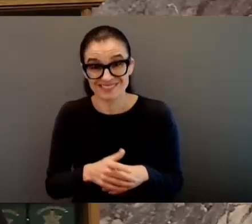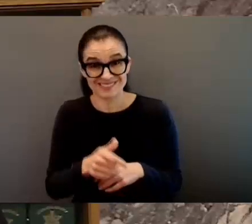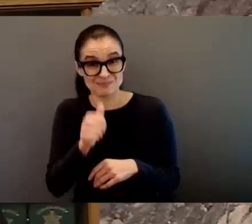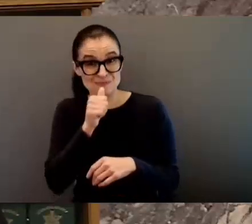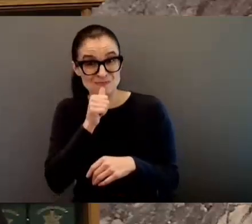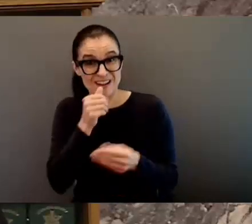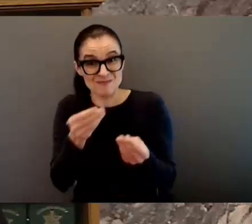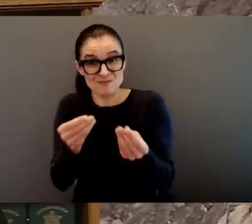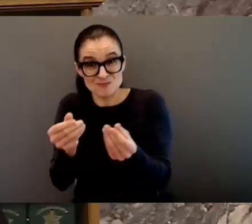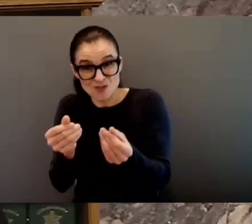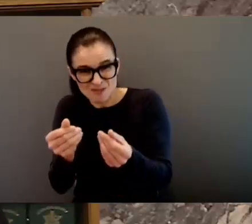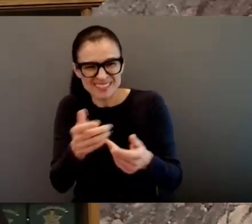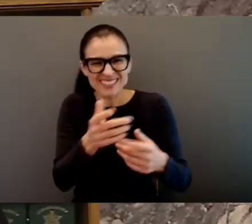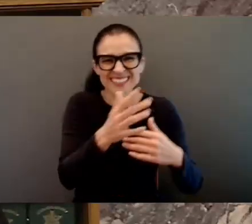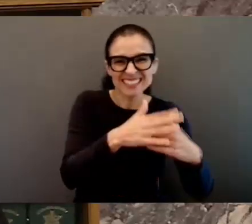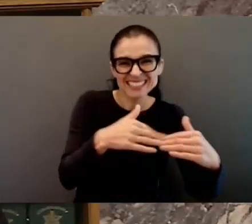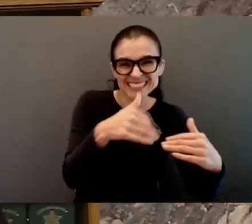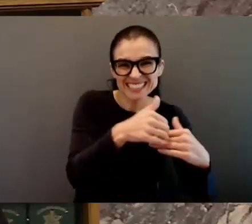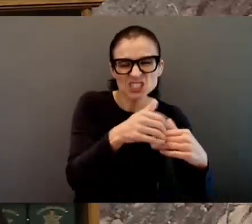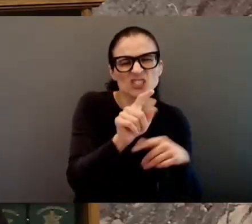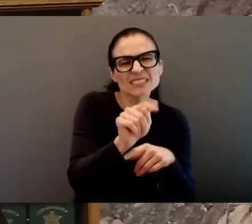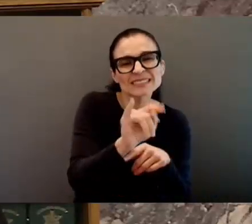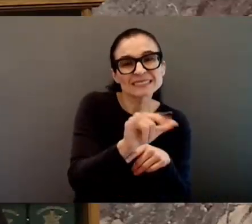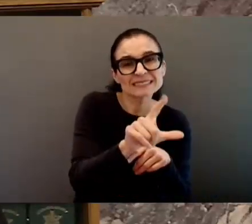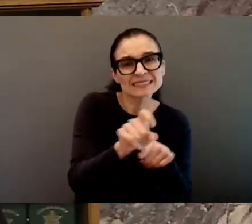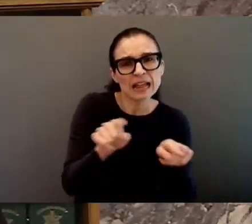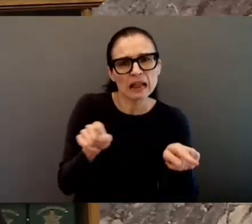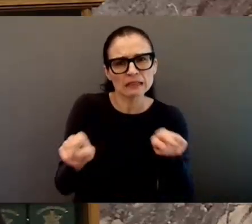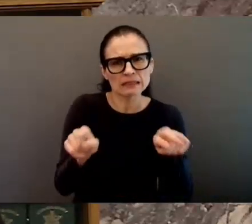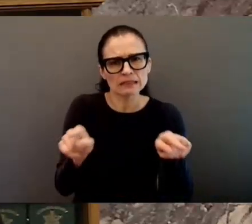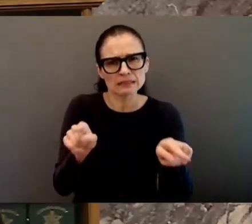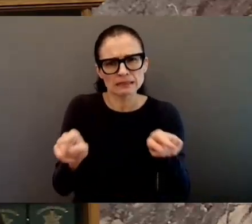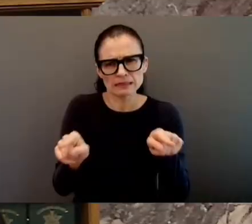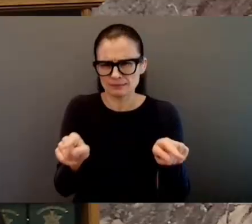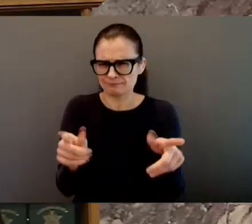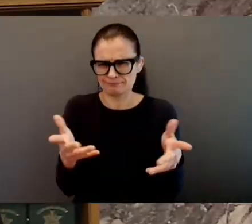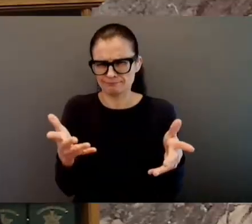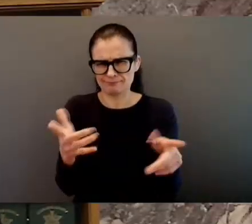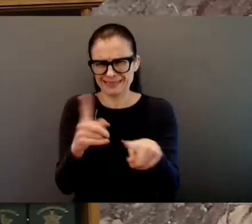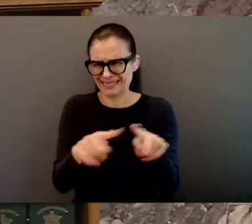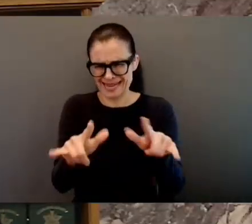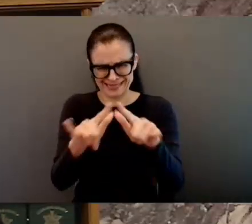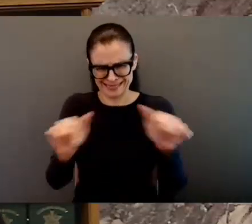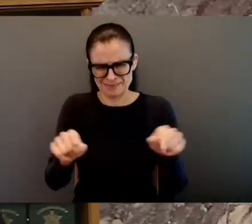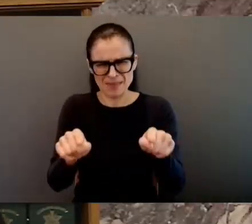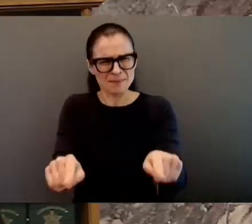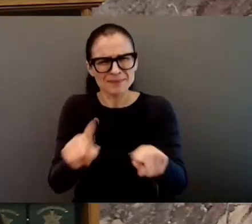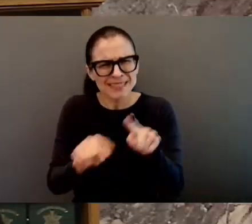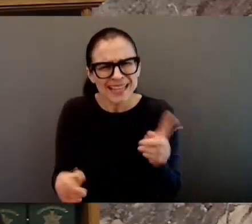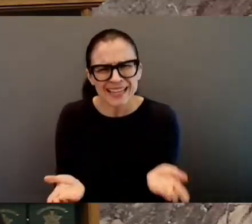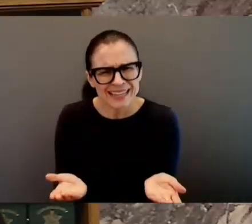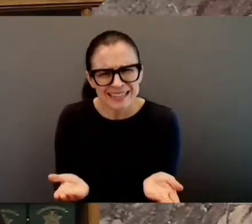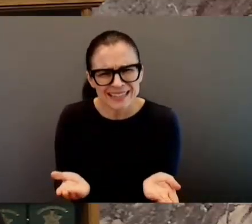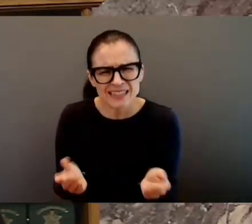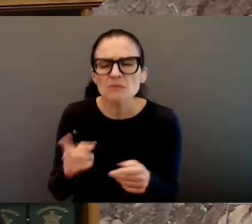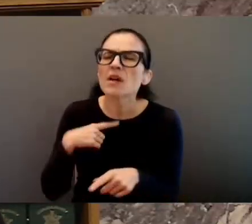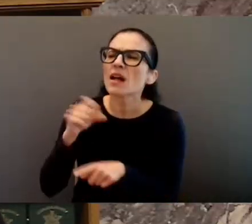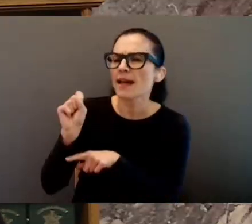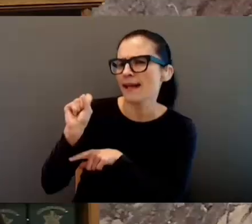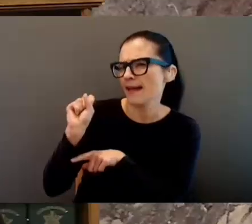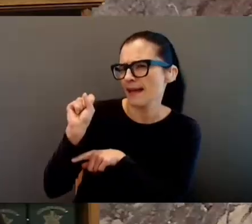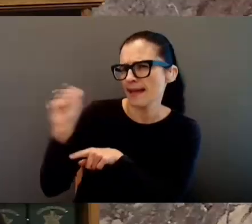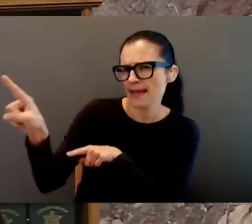statements he made is true? So if the Premier truly believes in transparency, will he come clean with the taxpayers and publicly